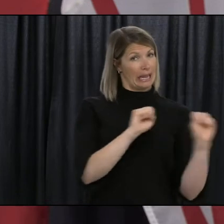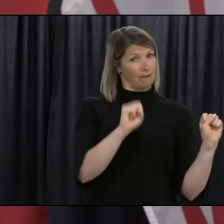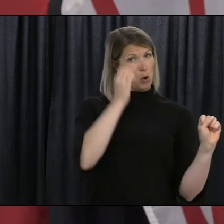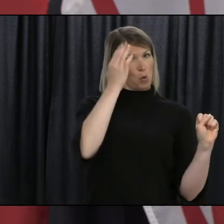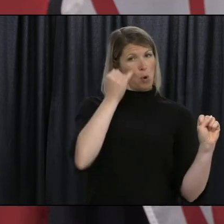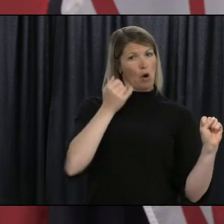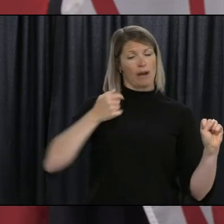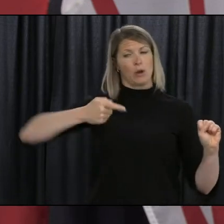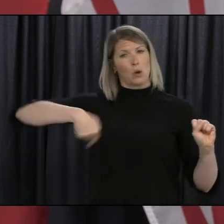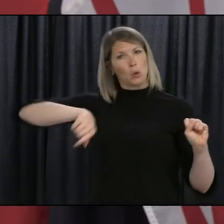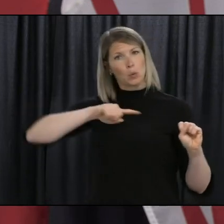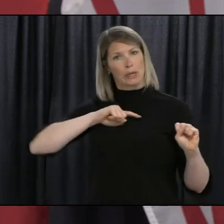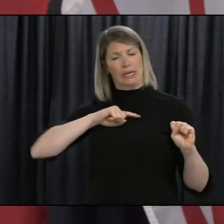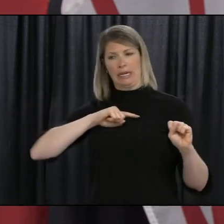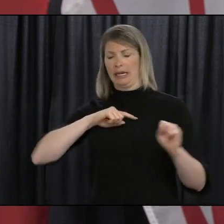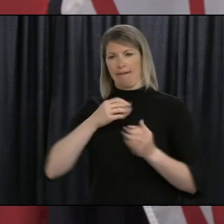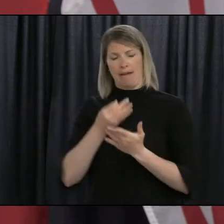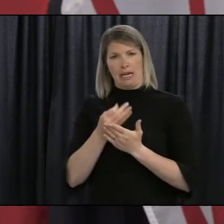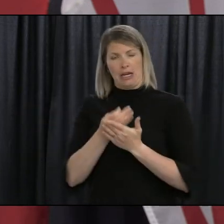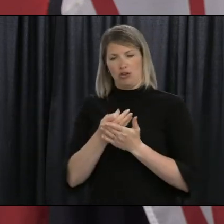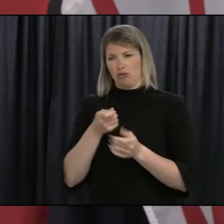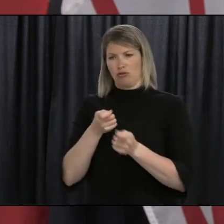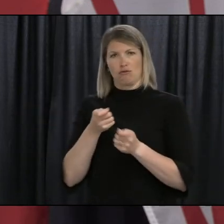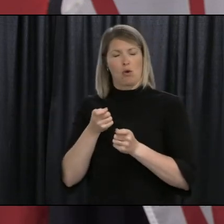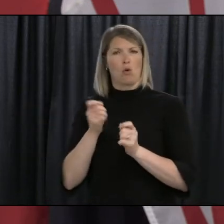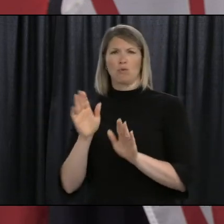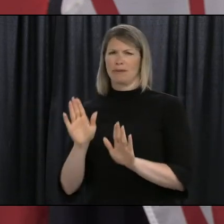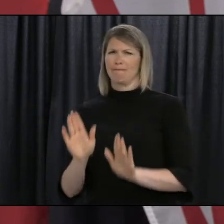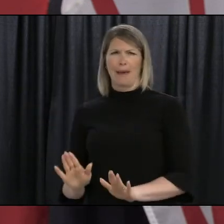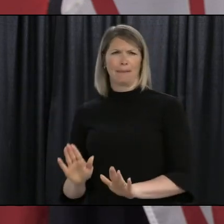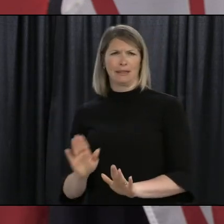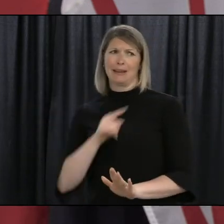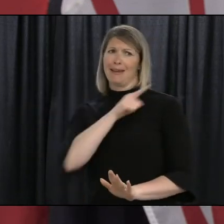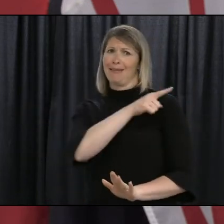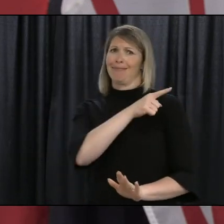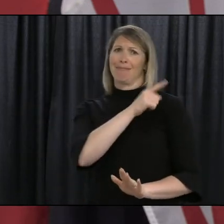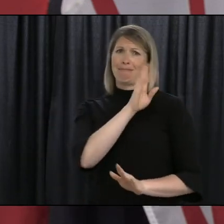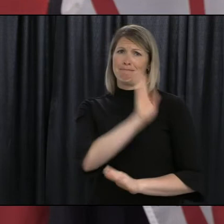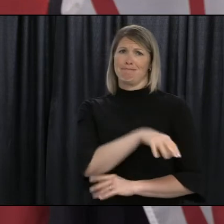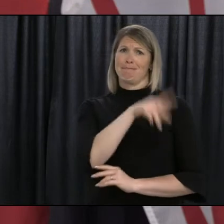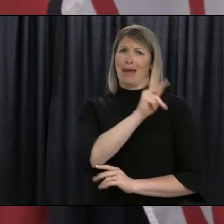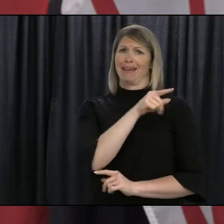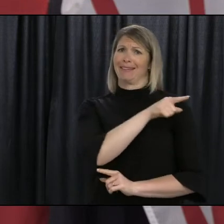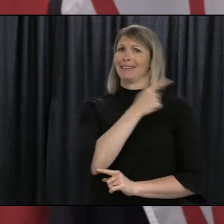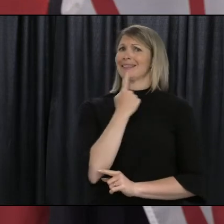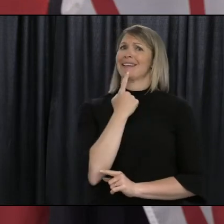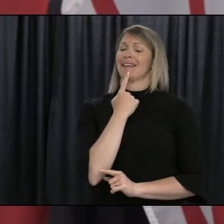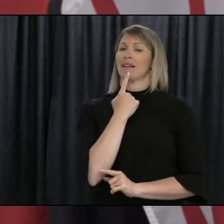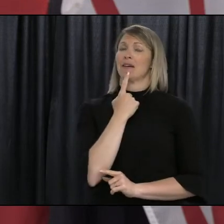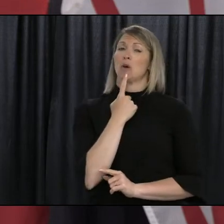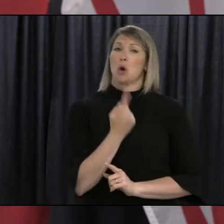fiscal management of the Treasury in this province. One of the biggest downward pressures is Muskrat Falls